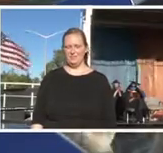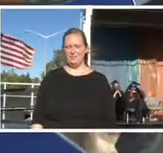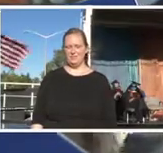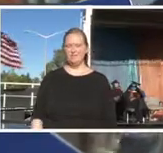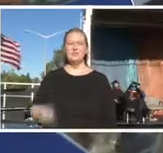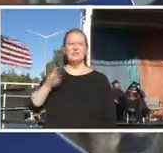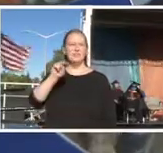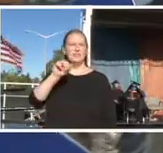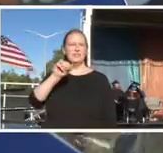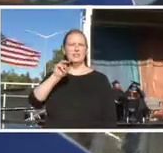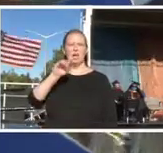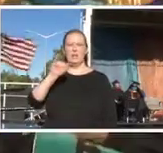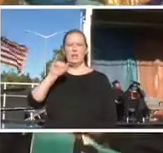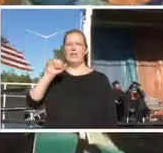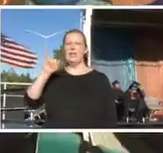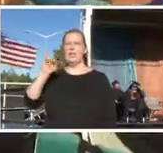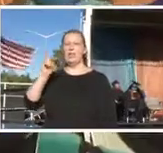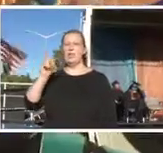Nami Inoue,